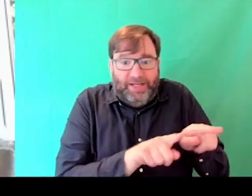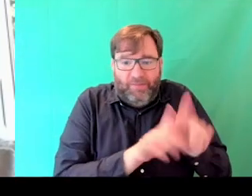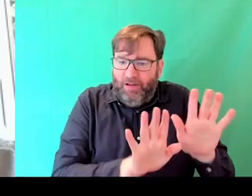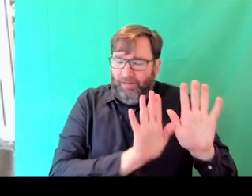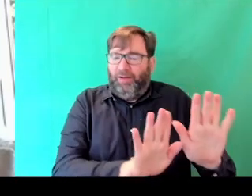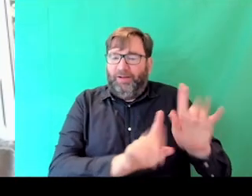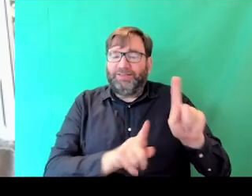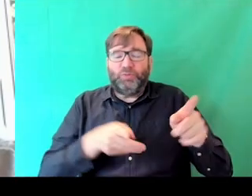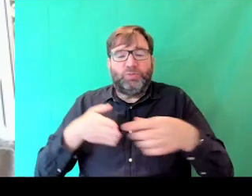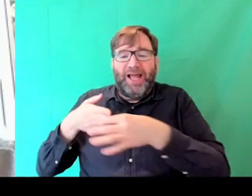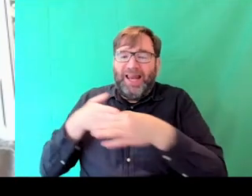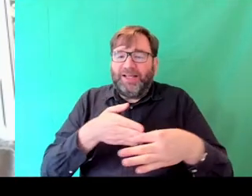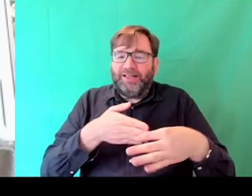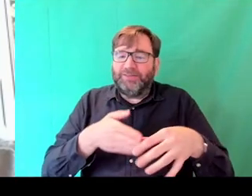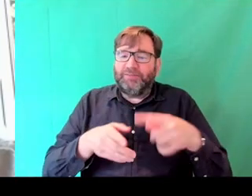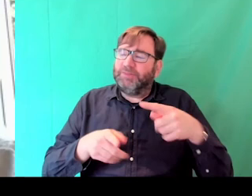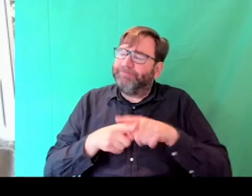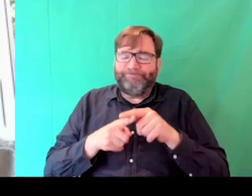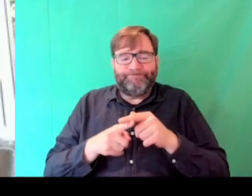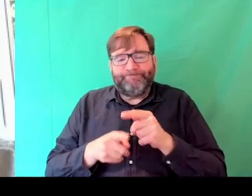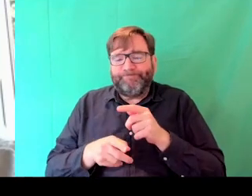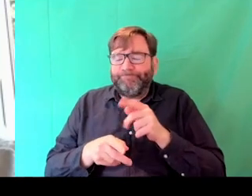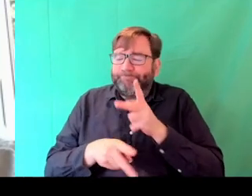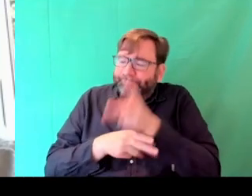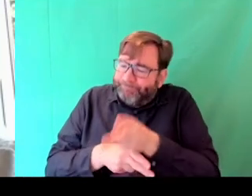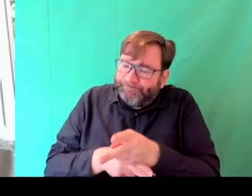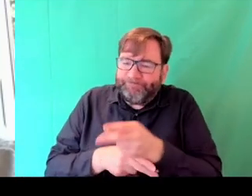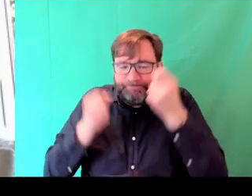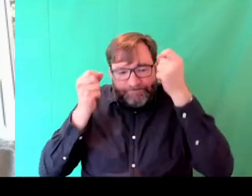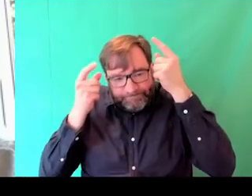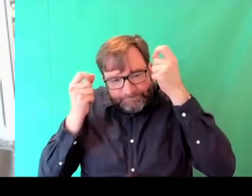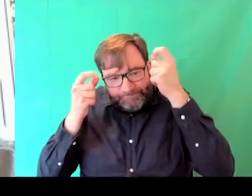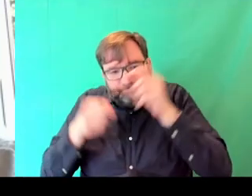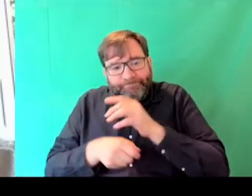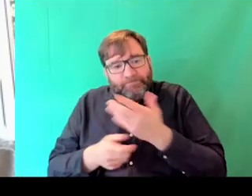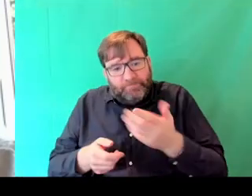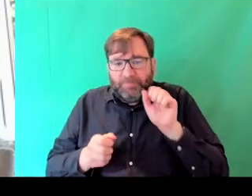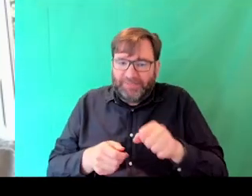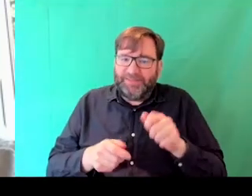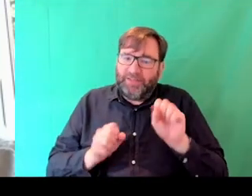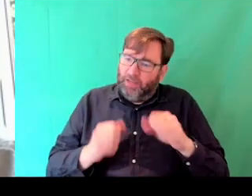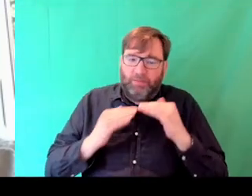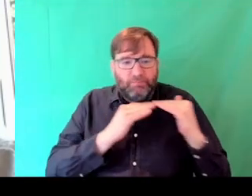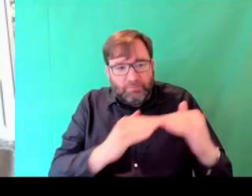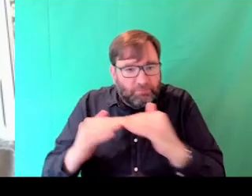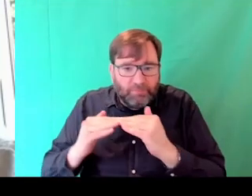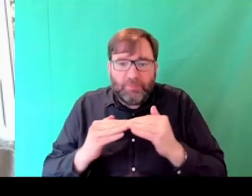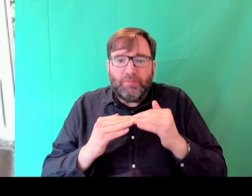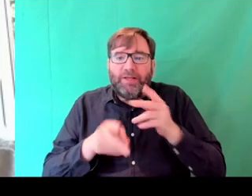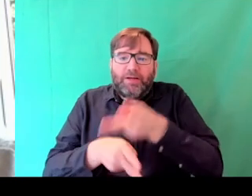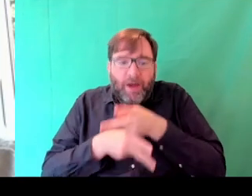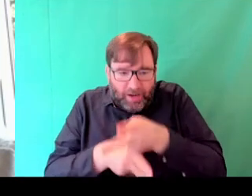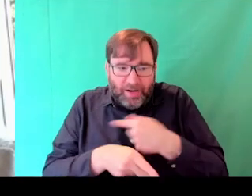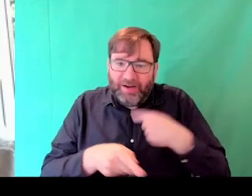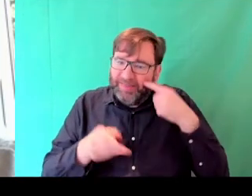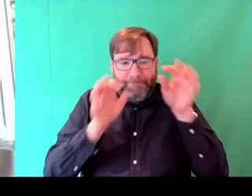very fortunate to have is that one of our core values is one team. And I would say that our teams are very strong in